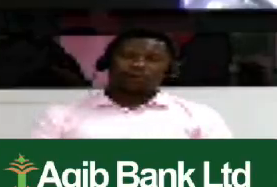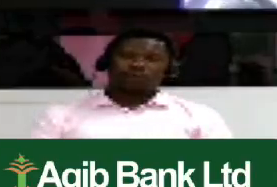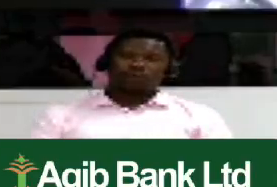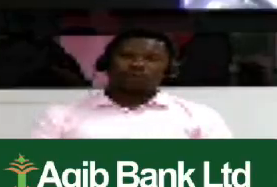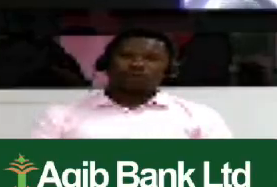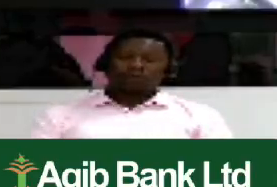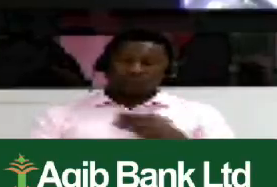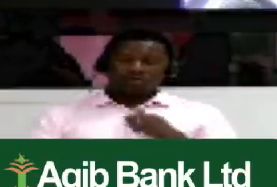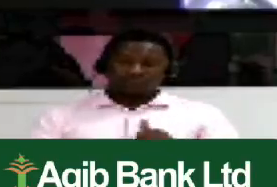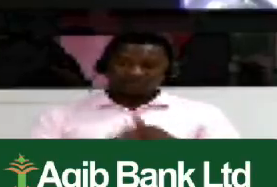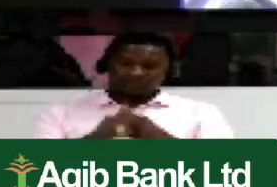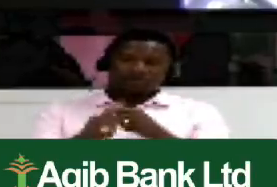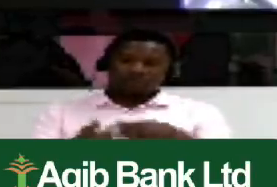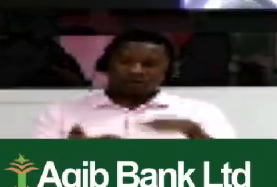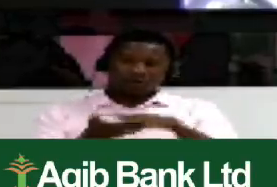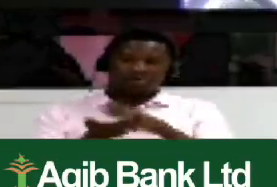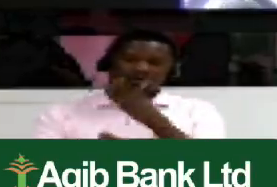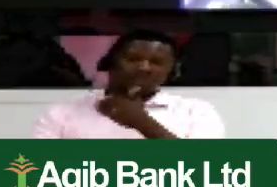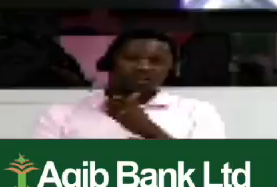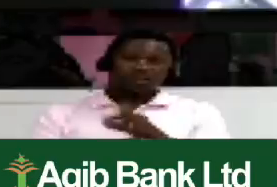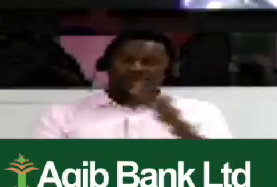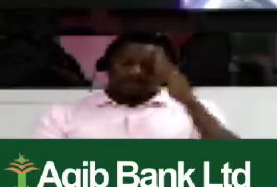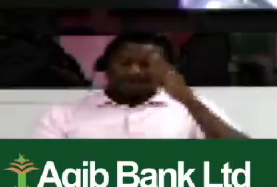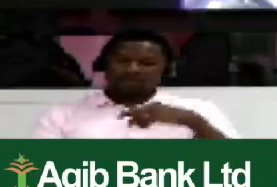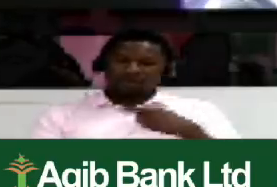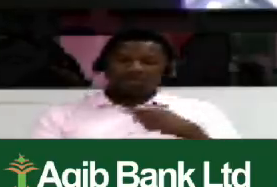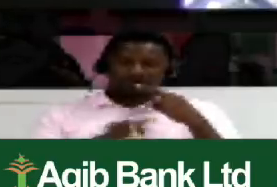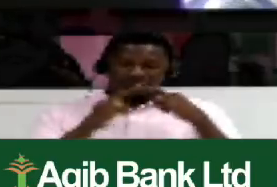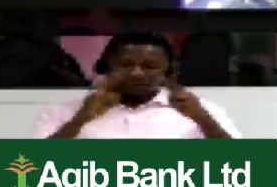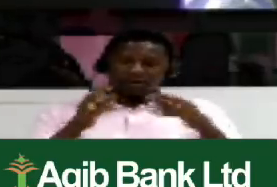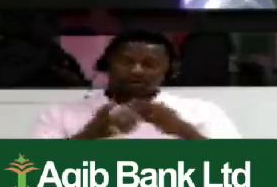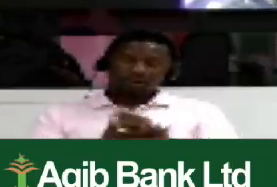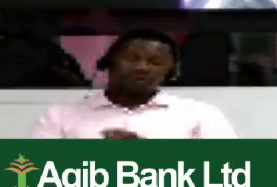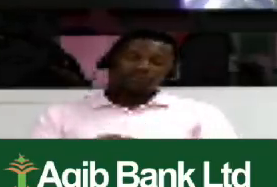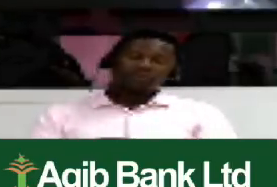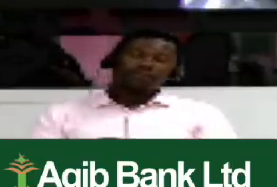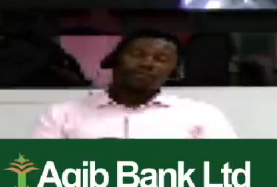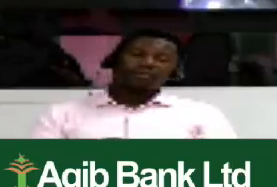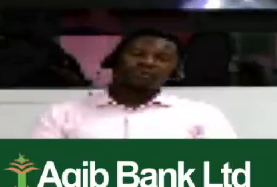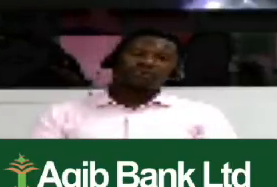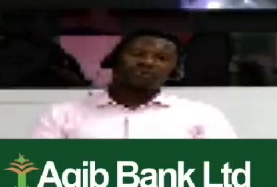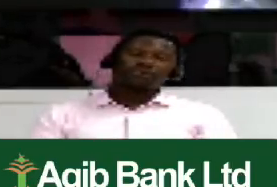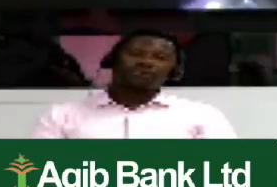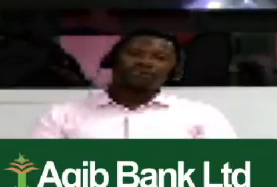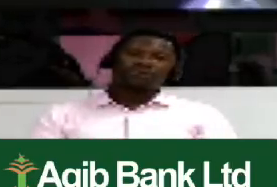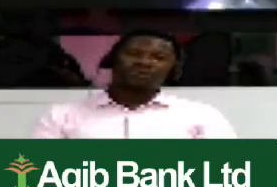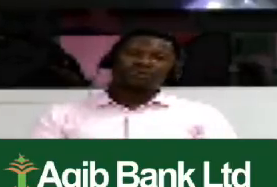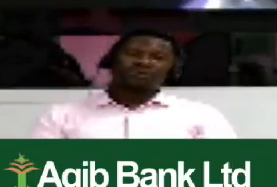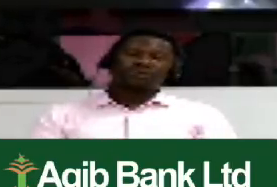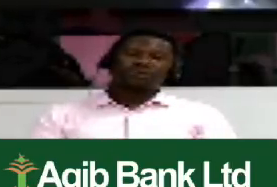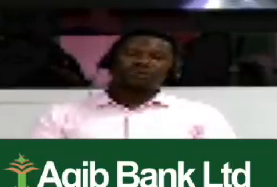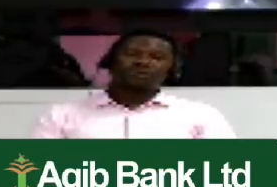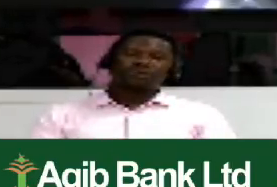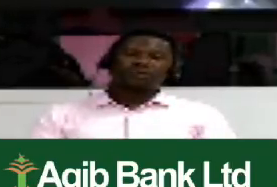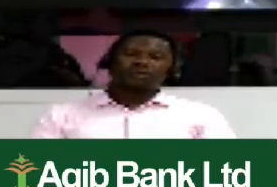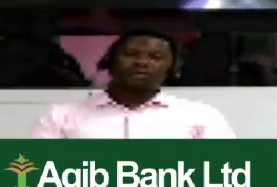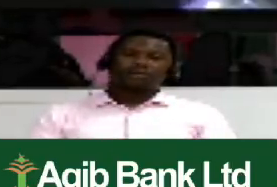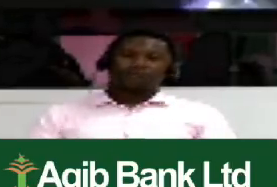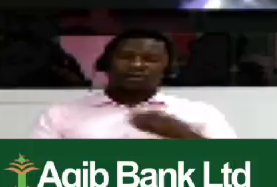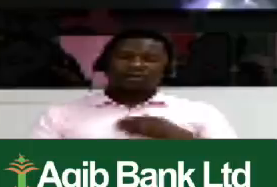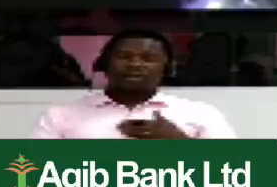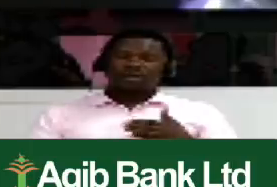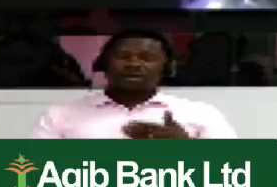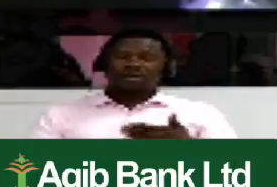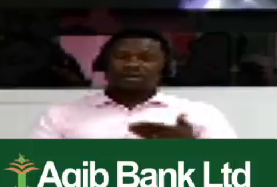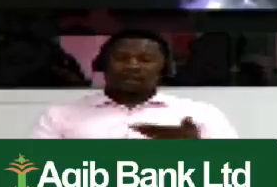Well, we will follow up on that. Thank you for that information. So having